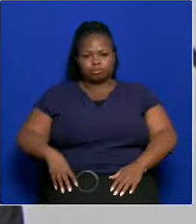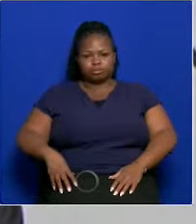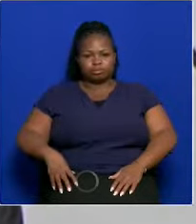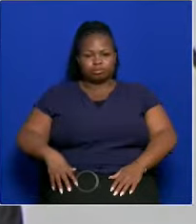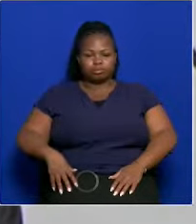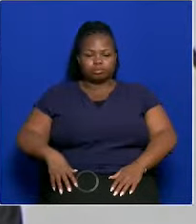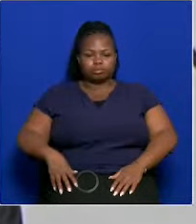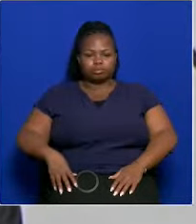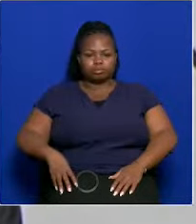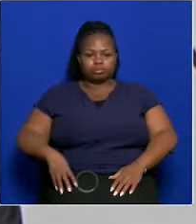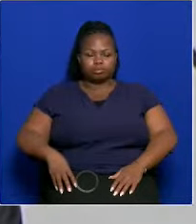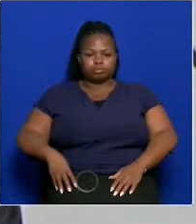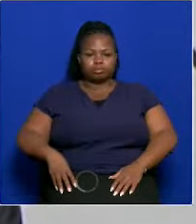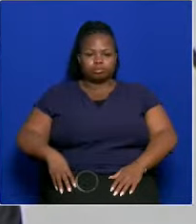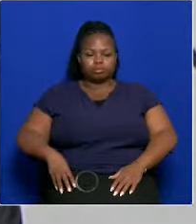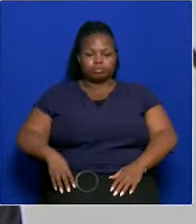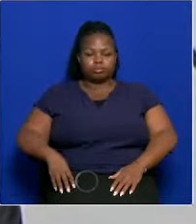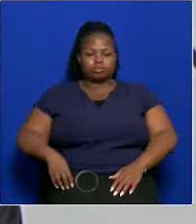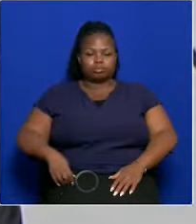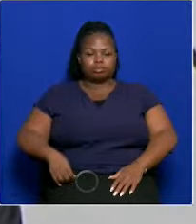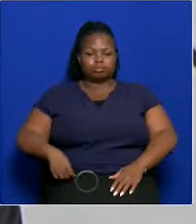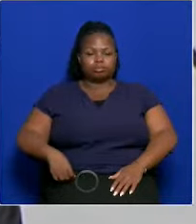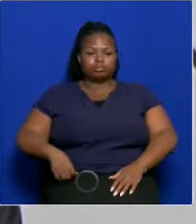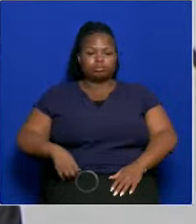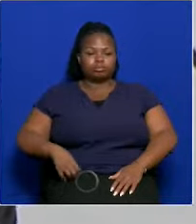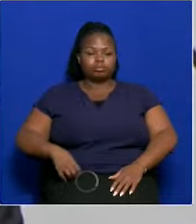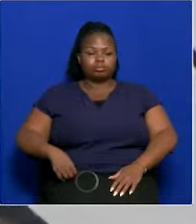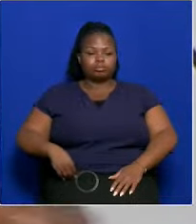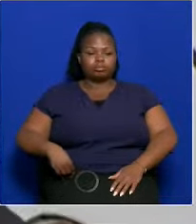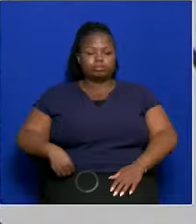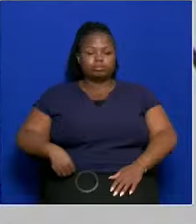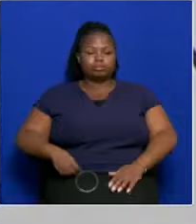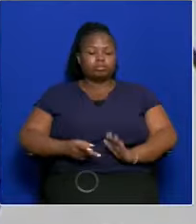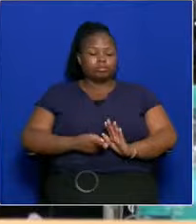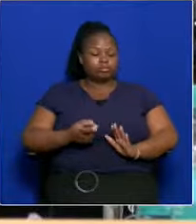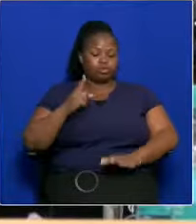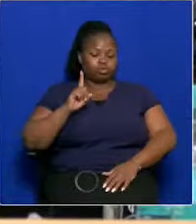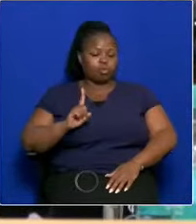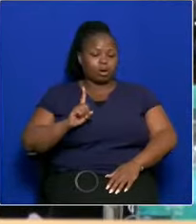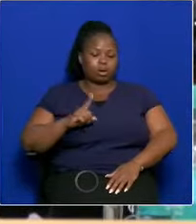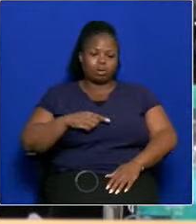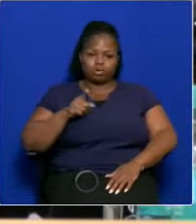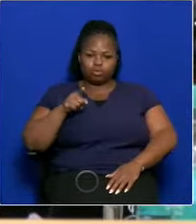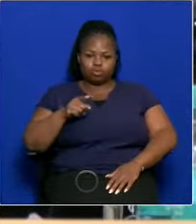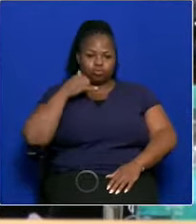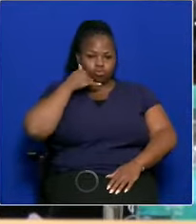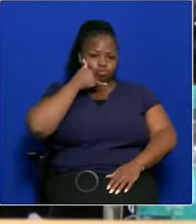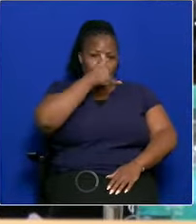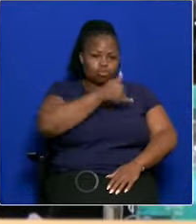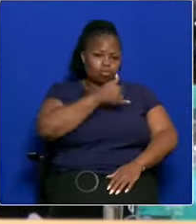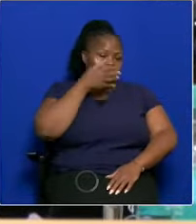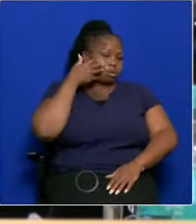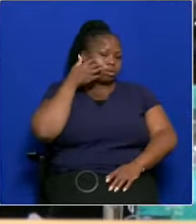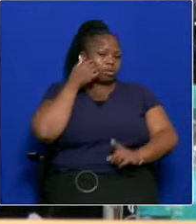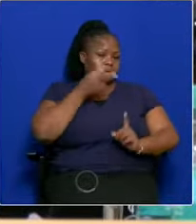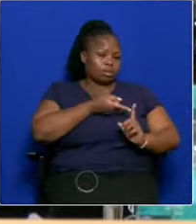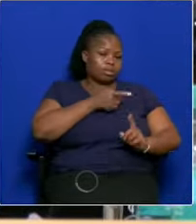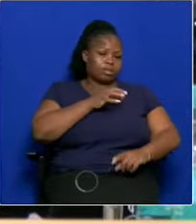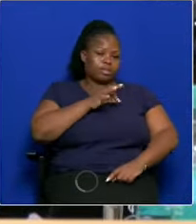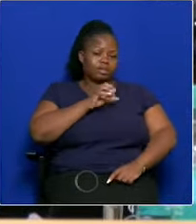perhaps Yes. even if we start on page 1, you'll see you make a call to Mr. Matlala on the 30th of